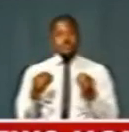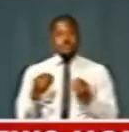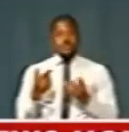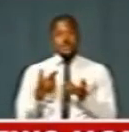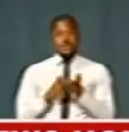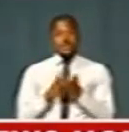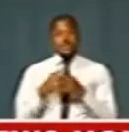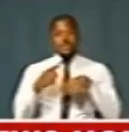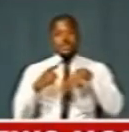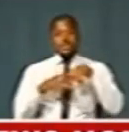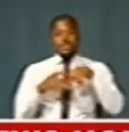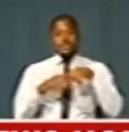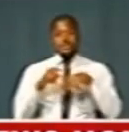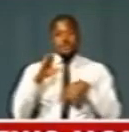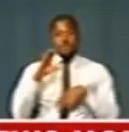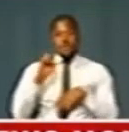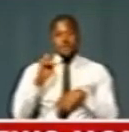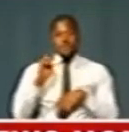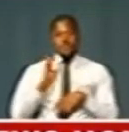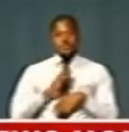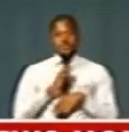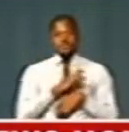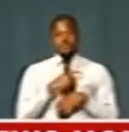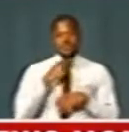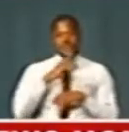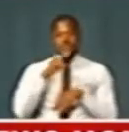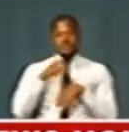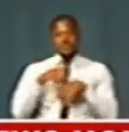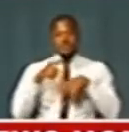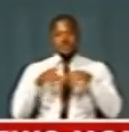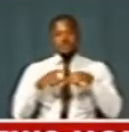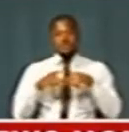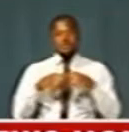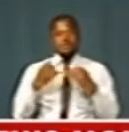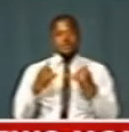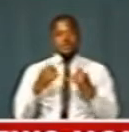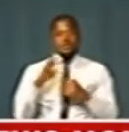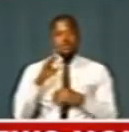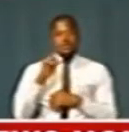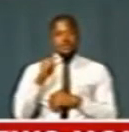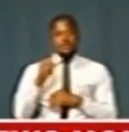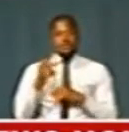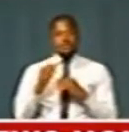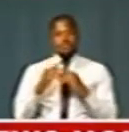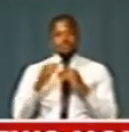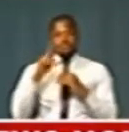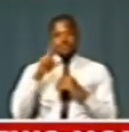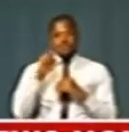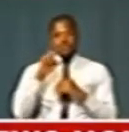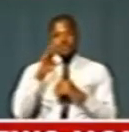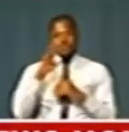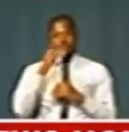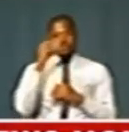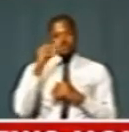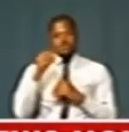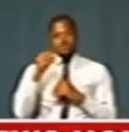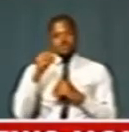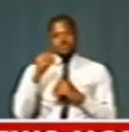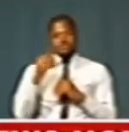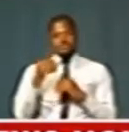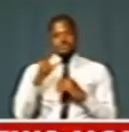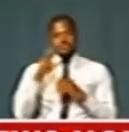The Ghana AIDS Commission says the national HIV AIDS prevalence rate rose from 1.4%